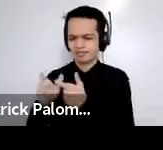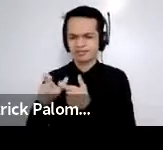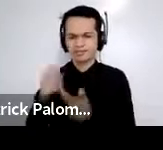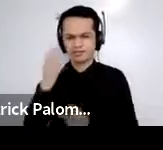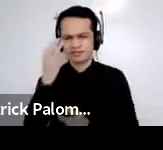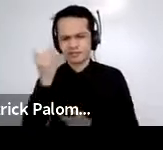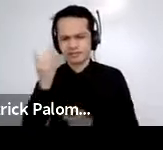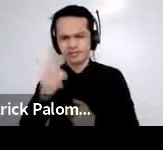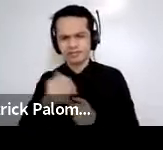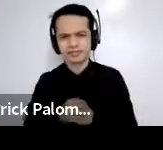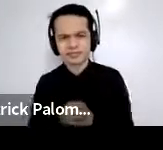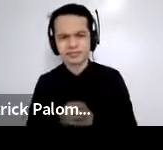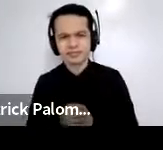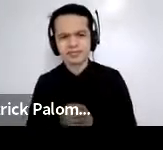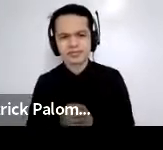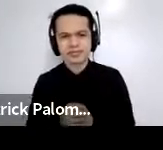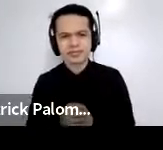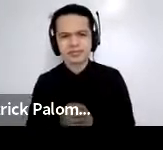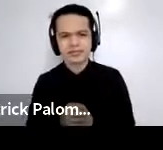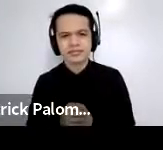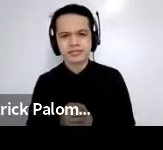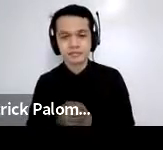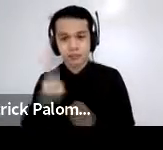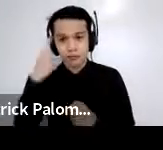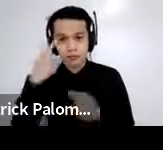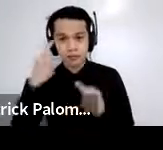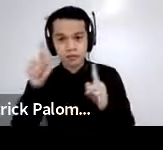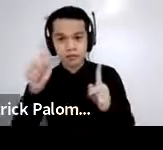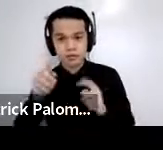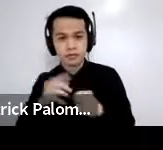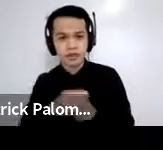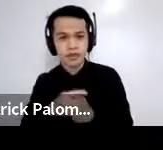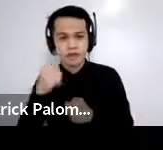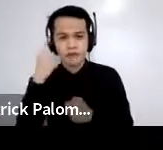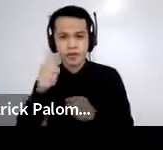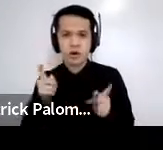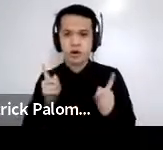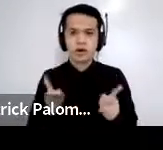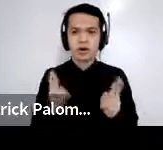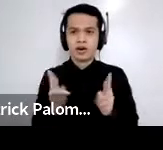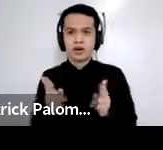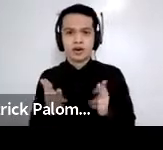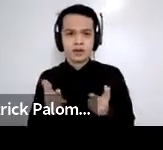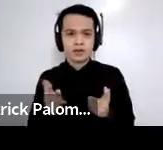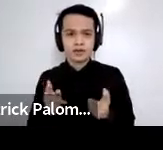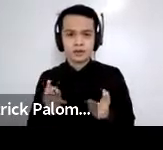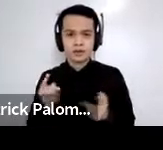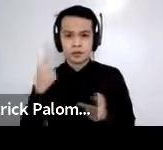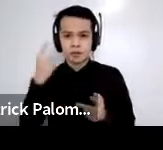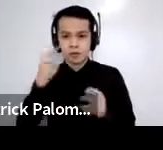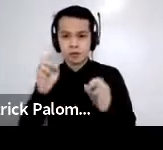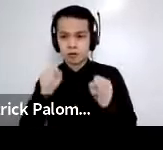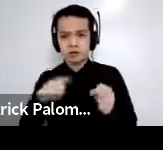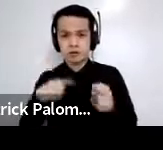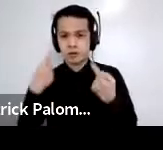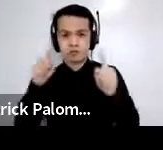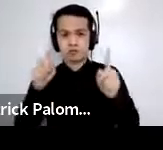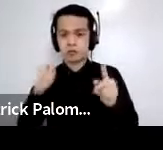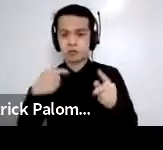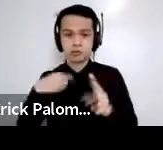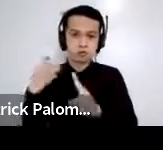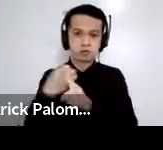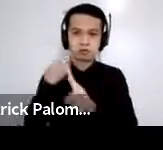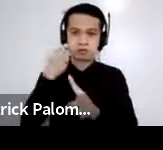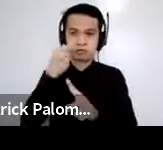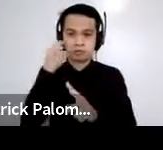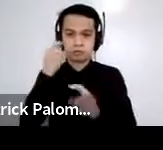To win? For the rush? To be the best? To achieve the impossible? Right now, we are in a